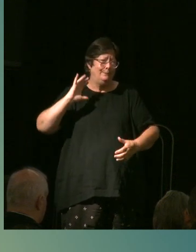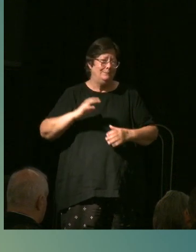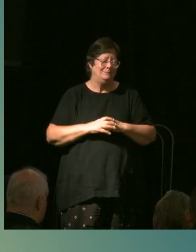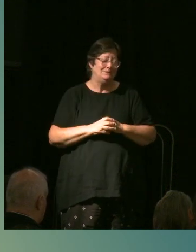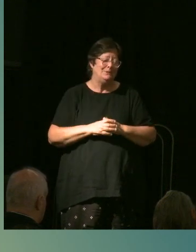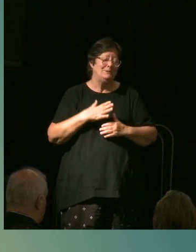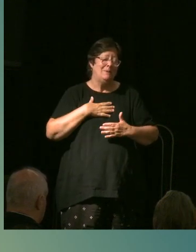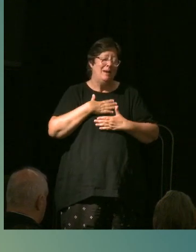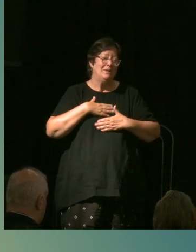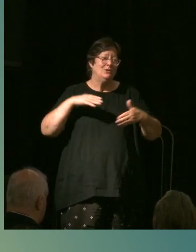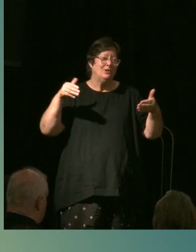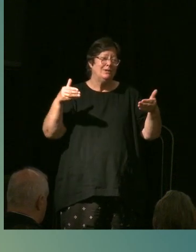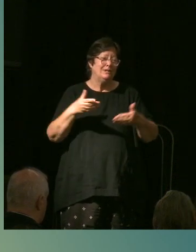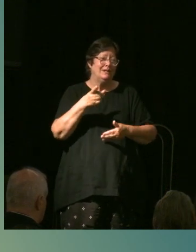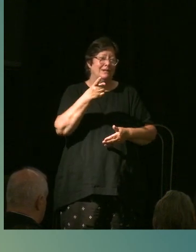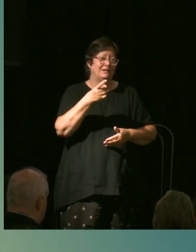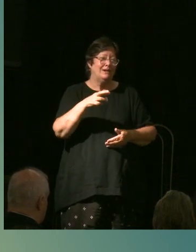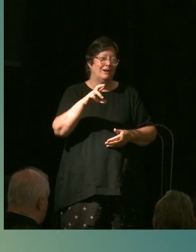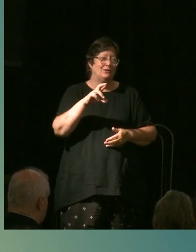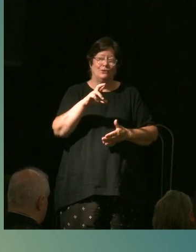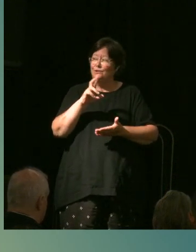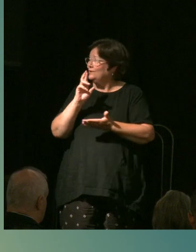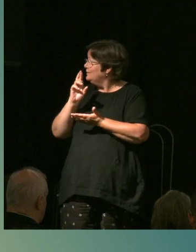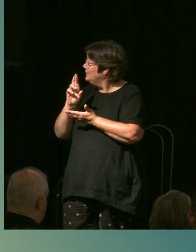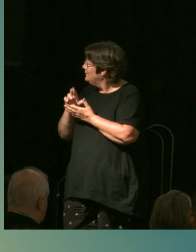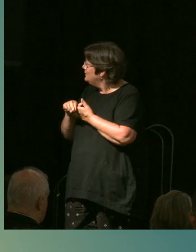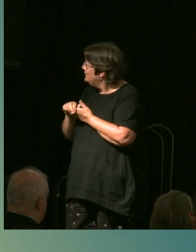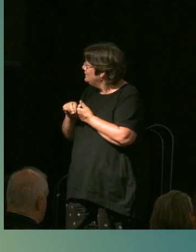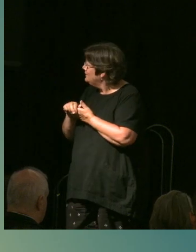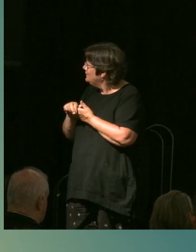to introduce Dr. Margaret Kenna.